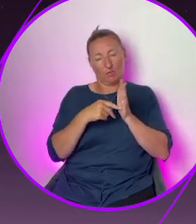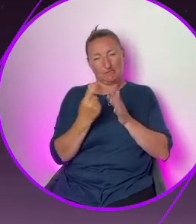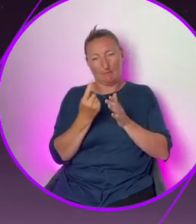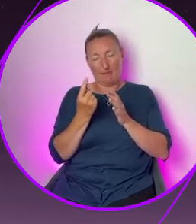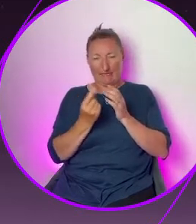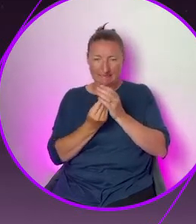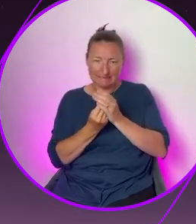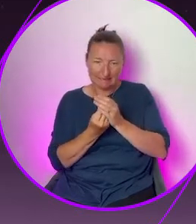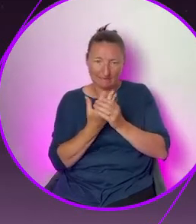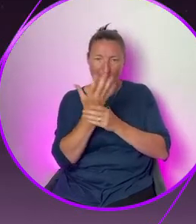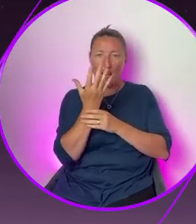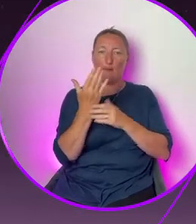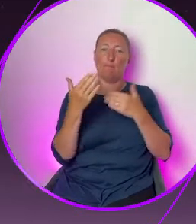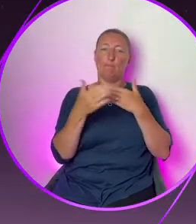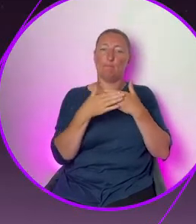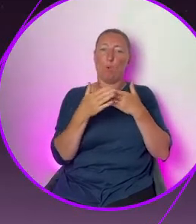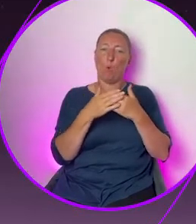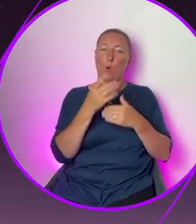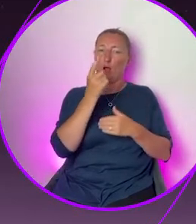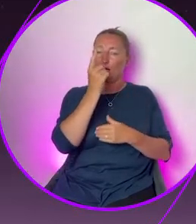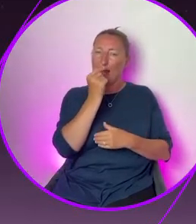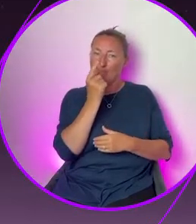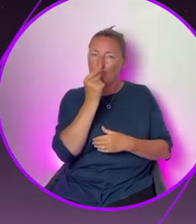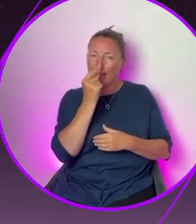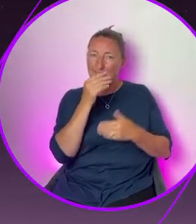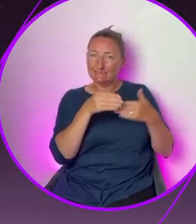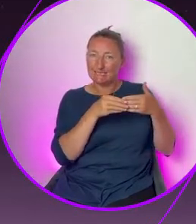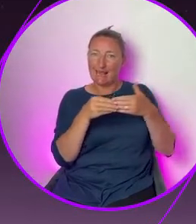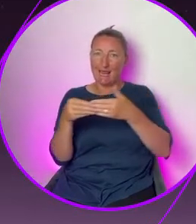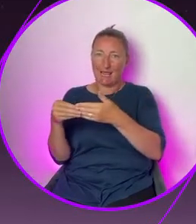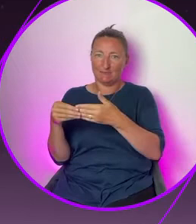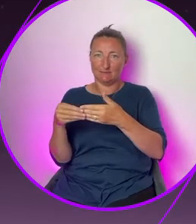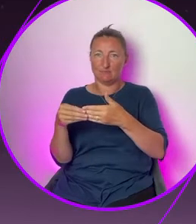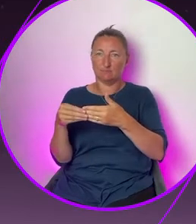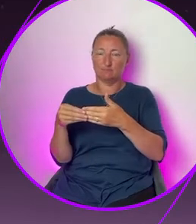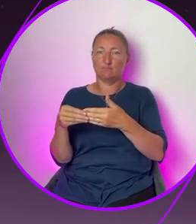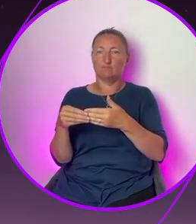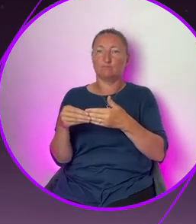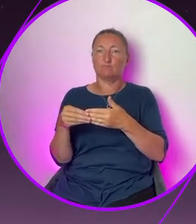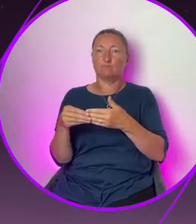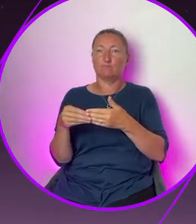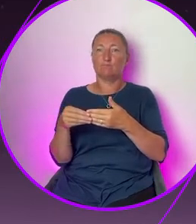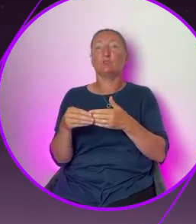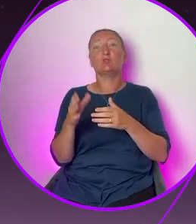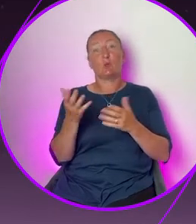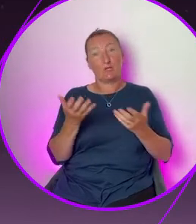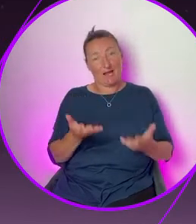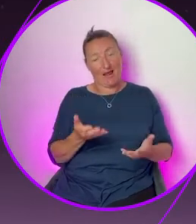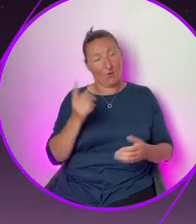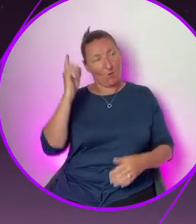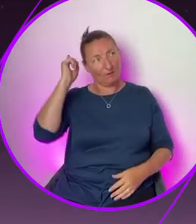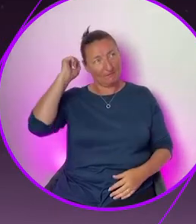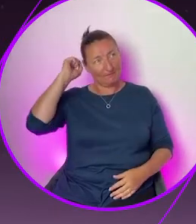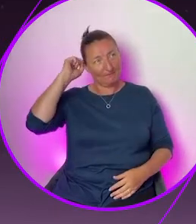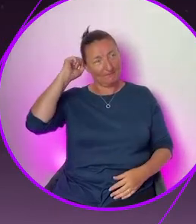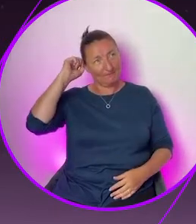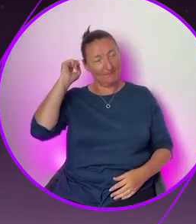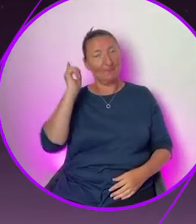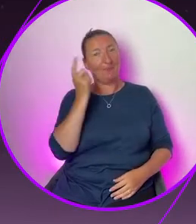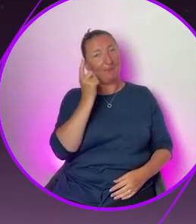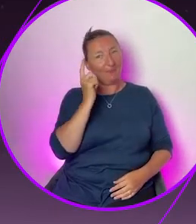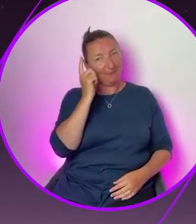more capabilities-led organizations. So with this in mind, I